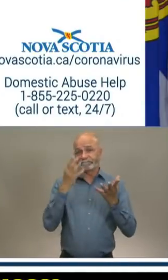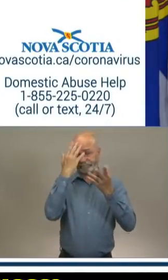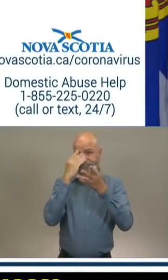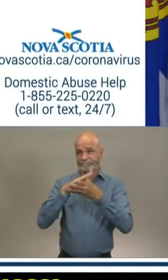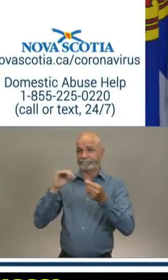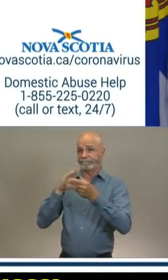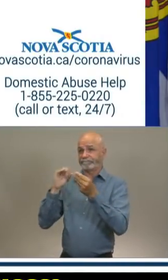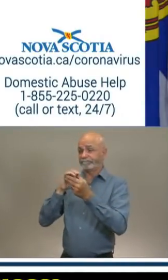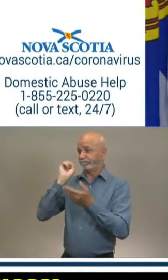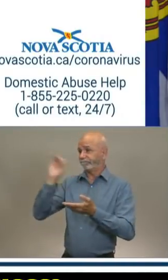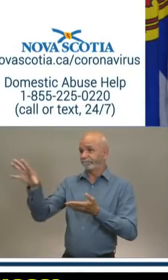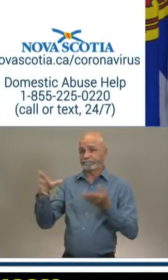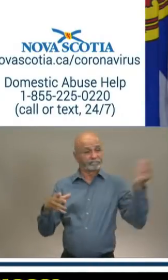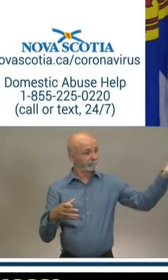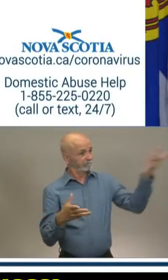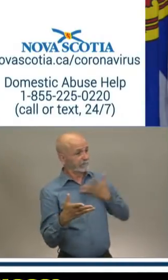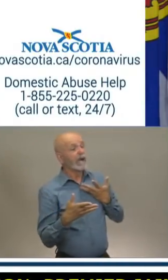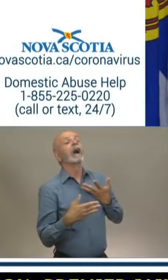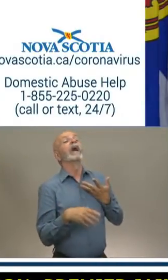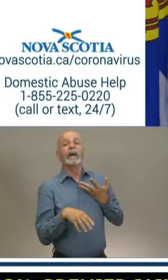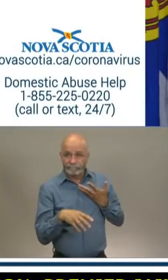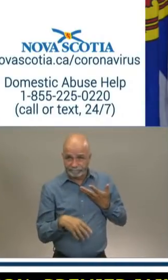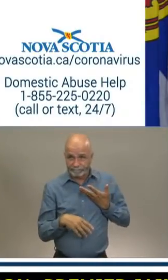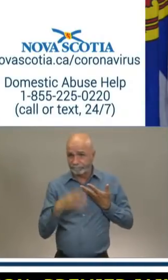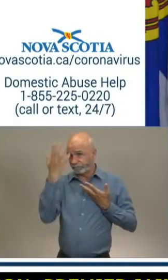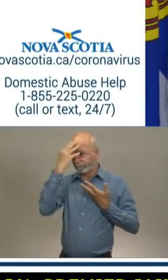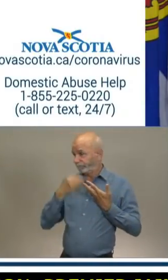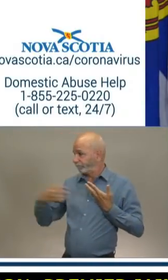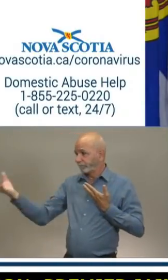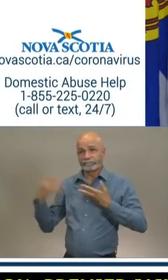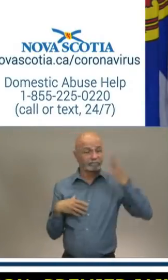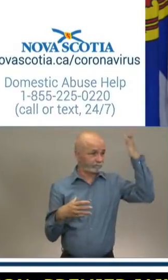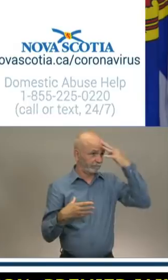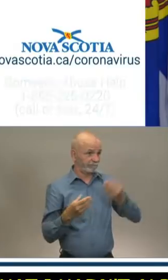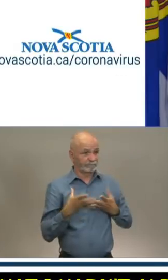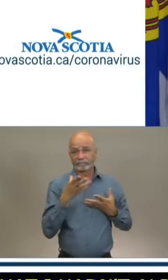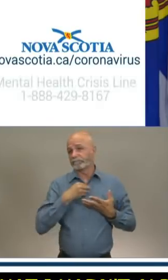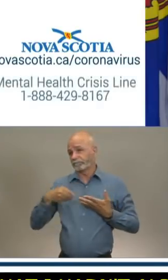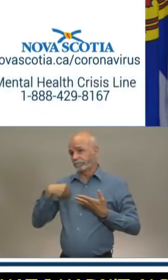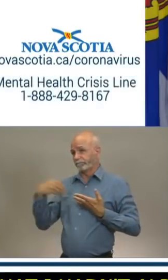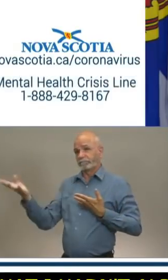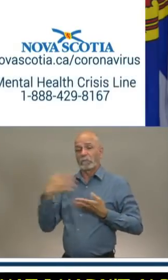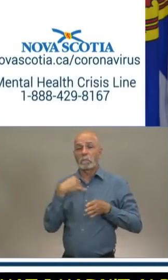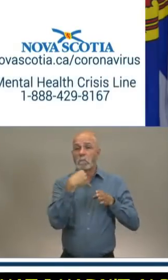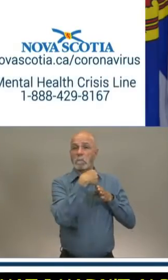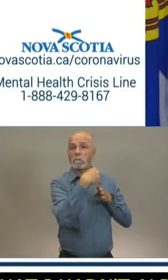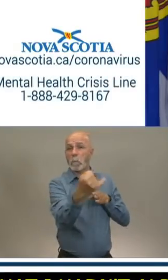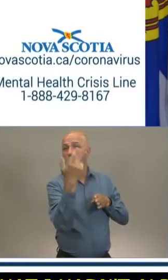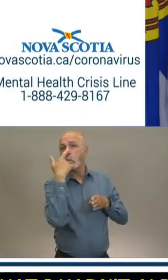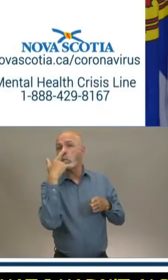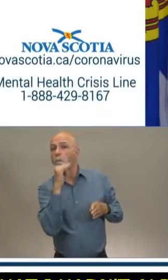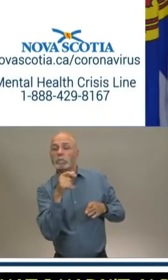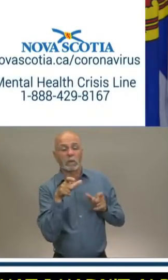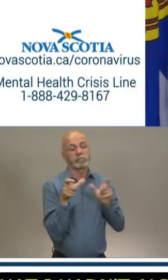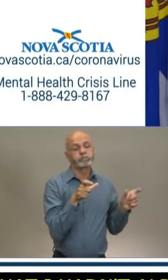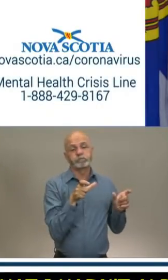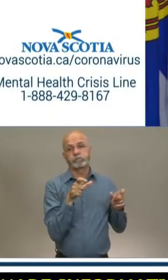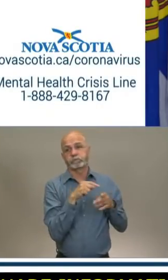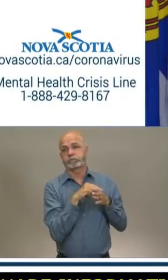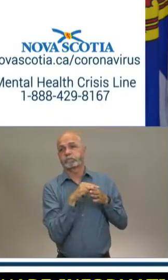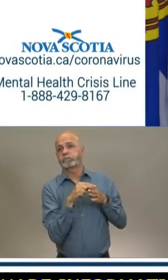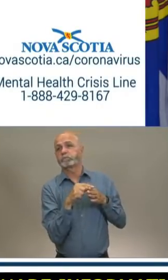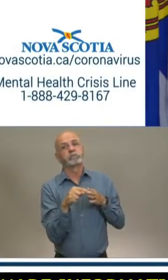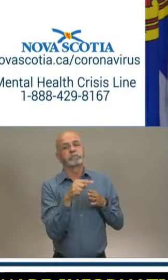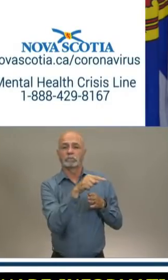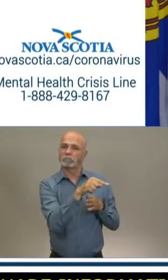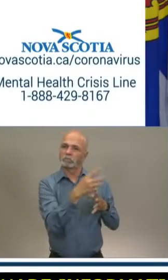share information, so Dr. Strang and I have that information about their border protection. We still want that full 2-week period